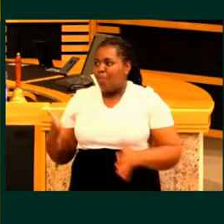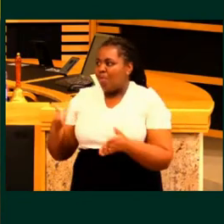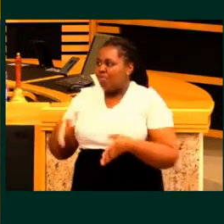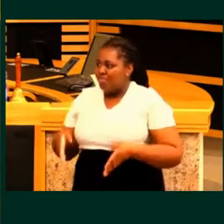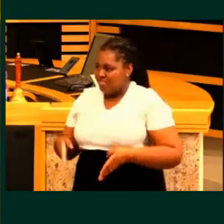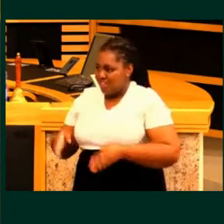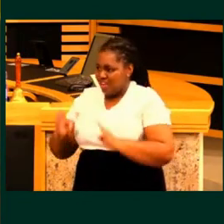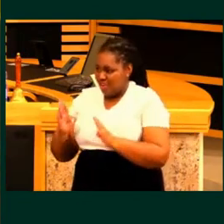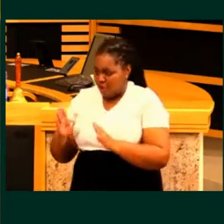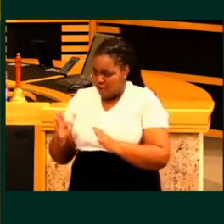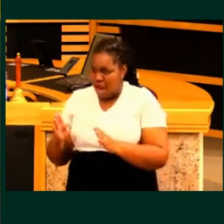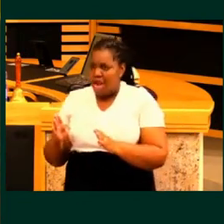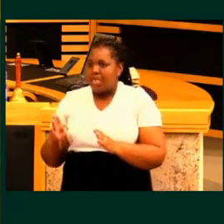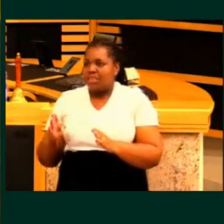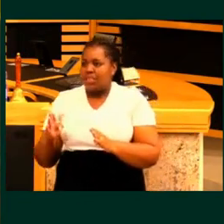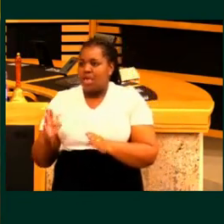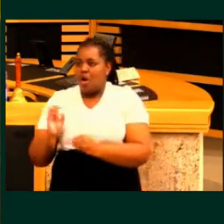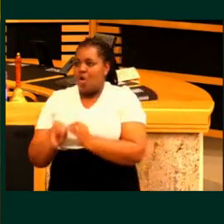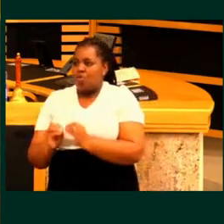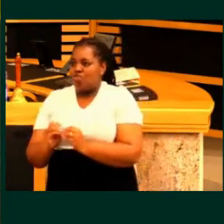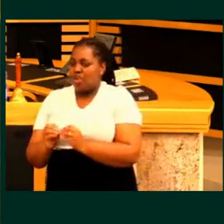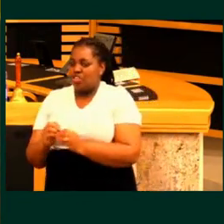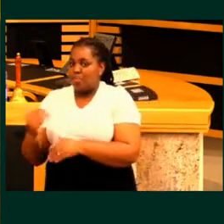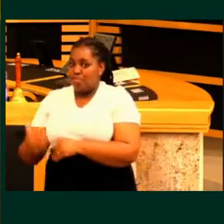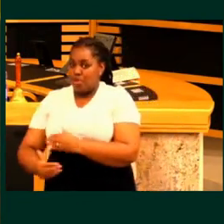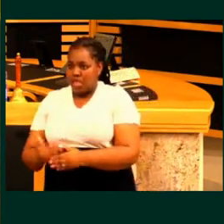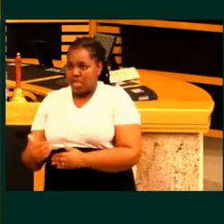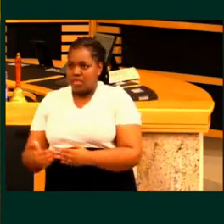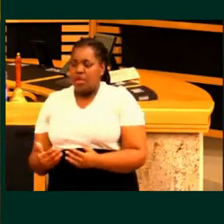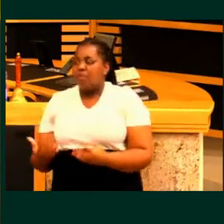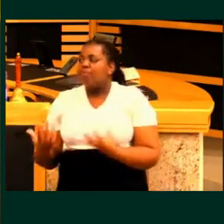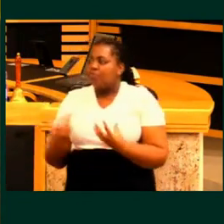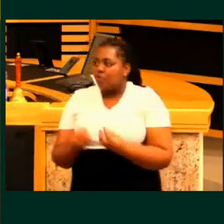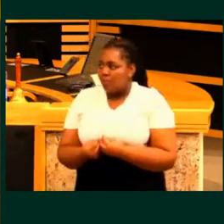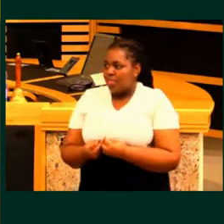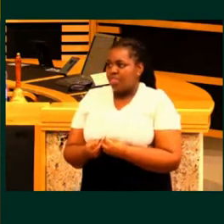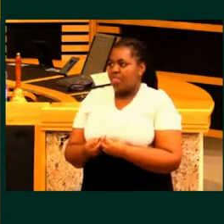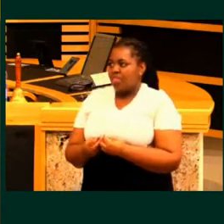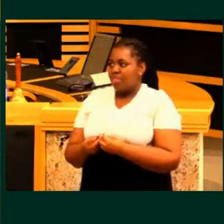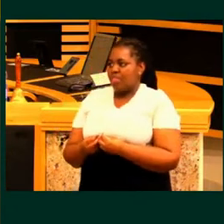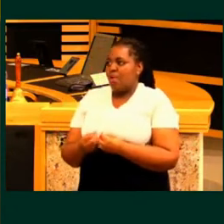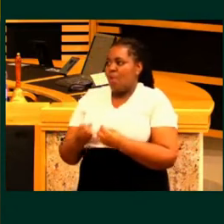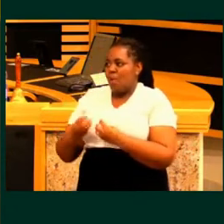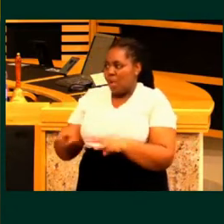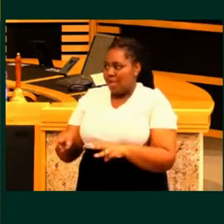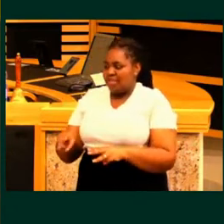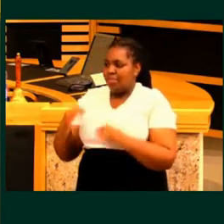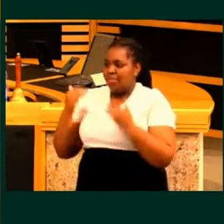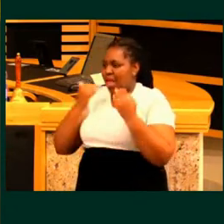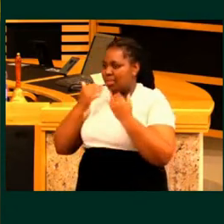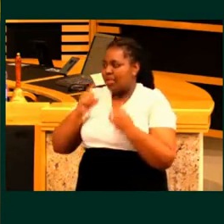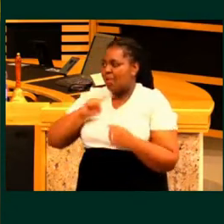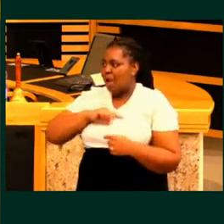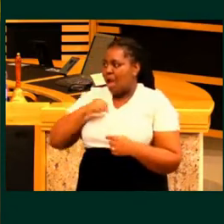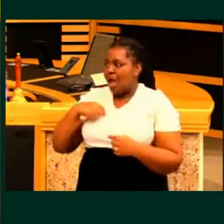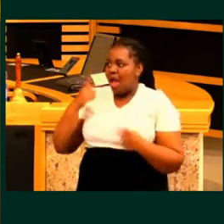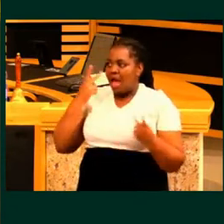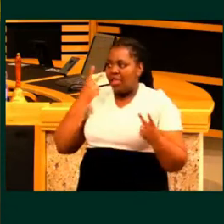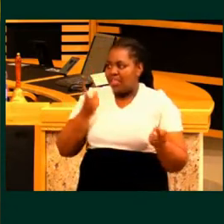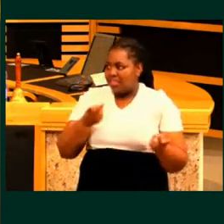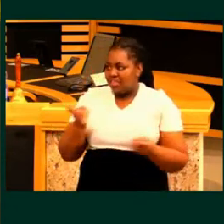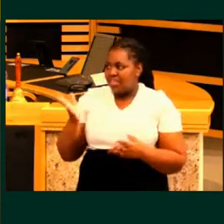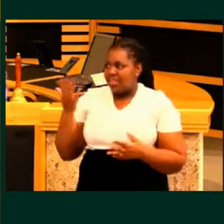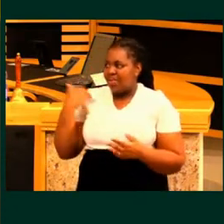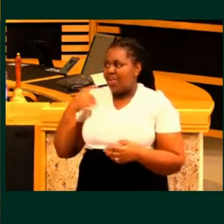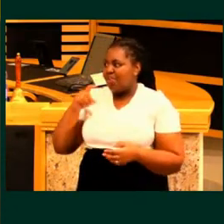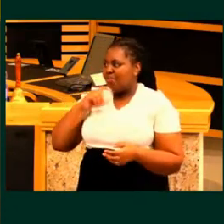construction uh process with waste plastic because I've I've seen that it it was used